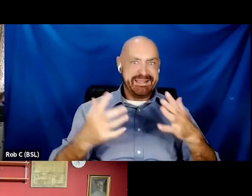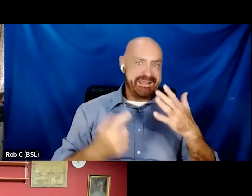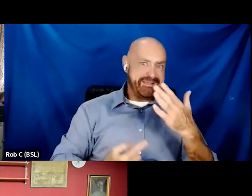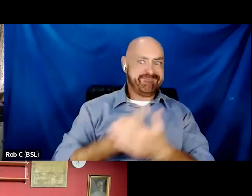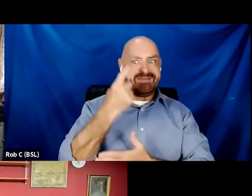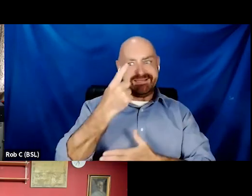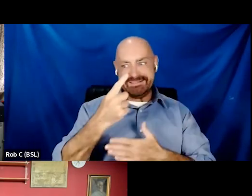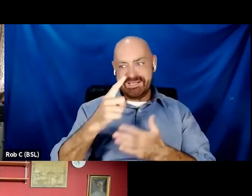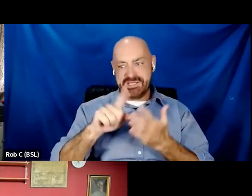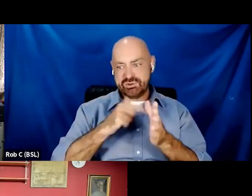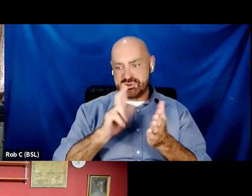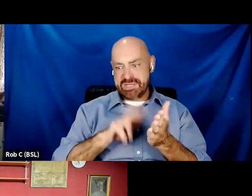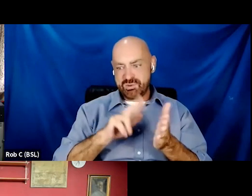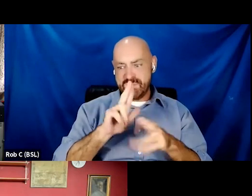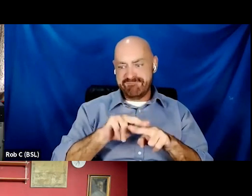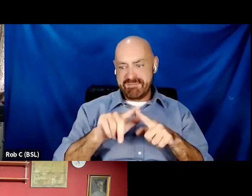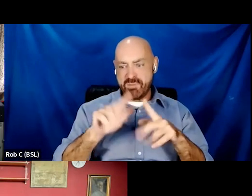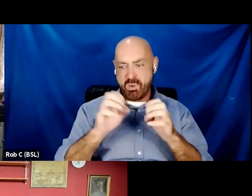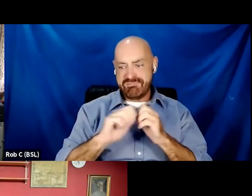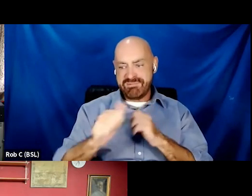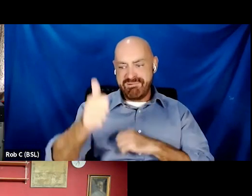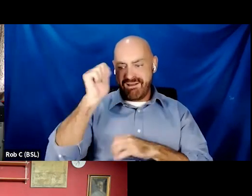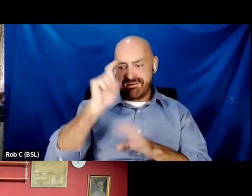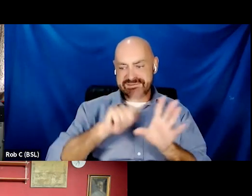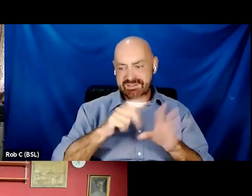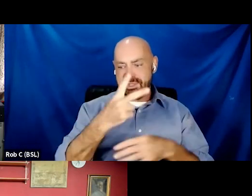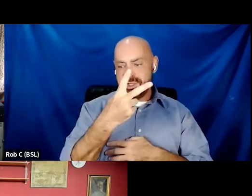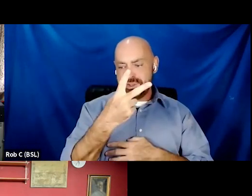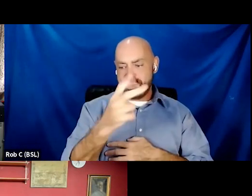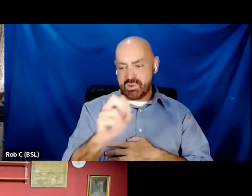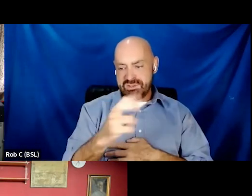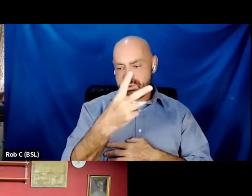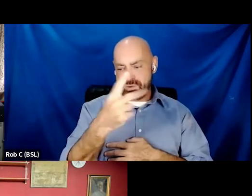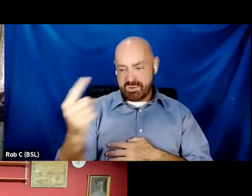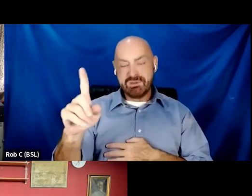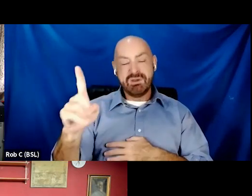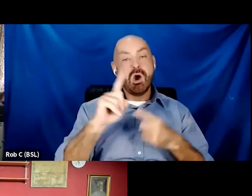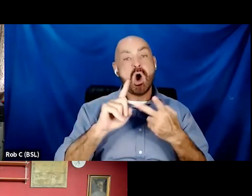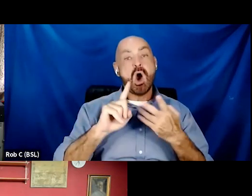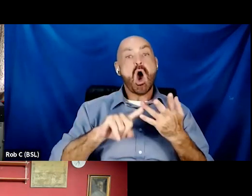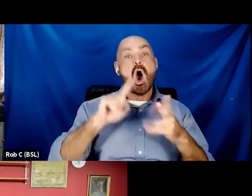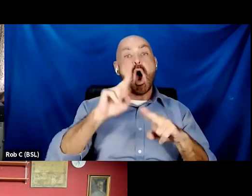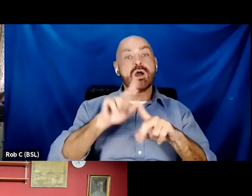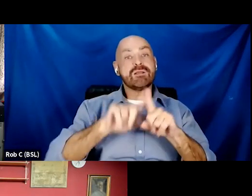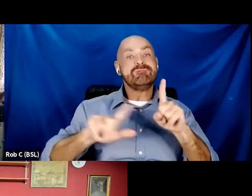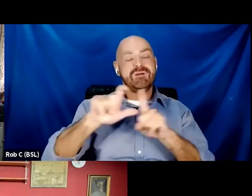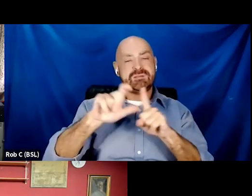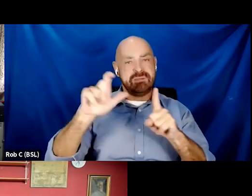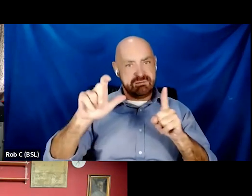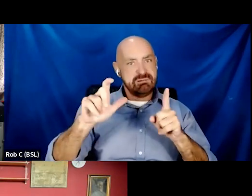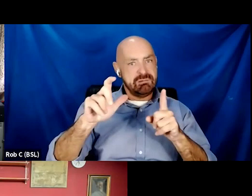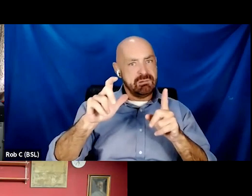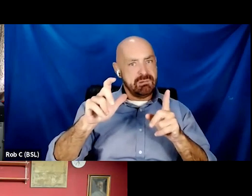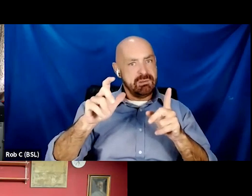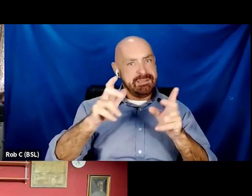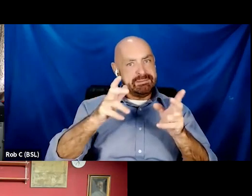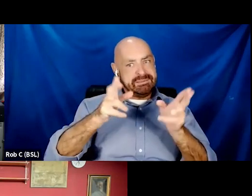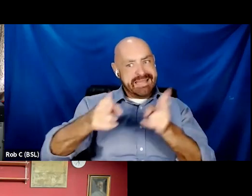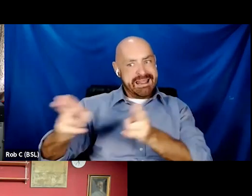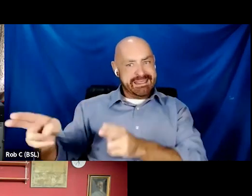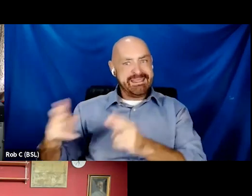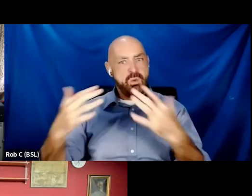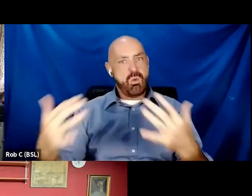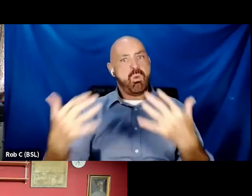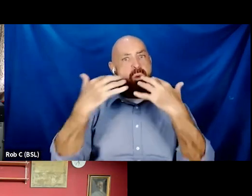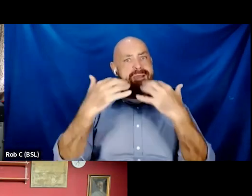ago. January and February last year. In Oxford, we had our highest number of deaths in the city then, in wave 2.